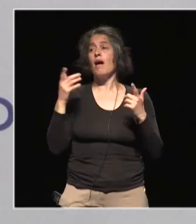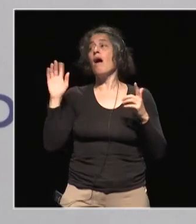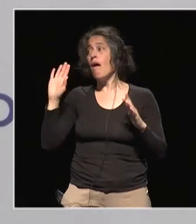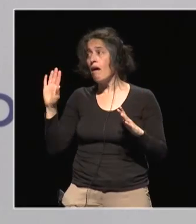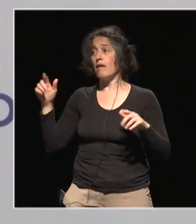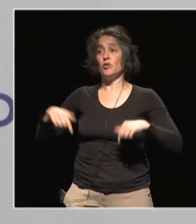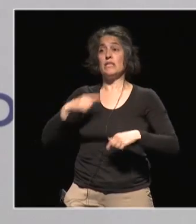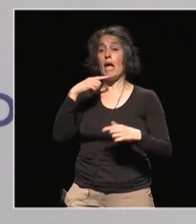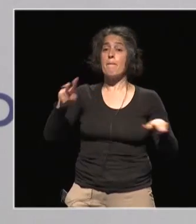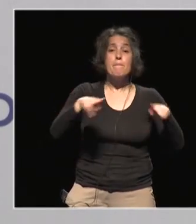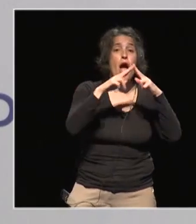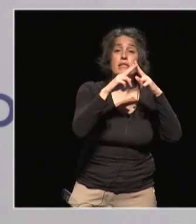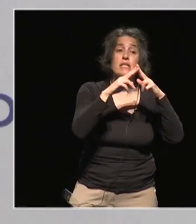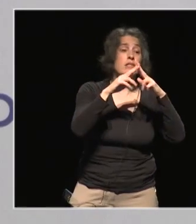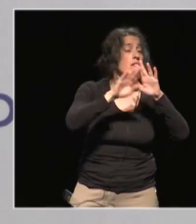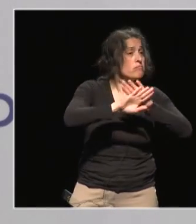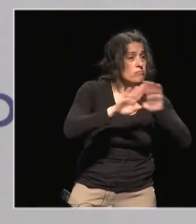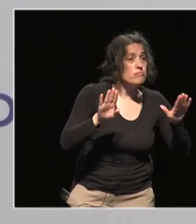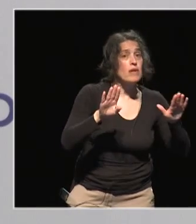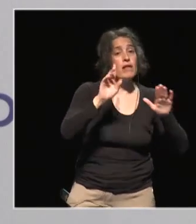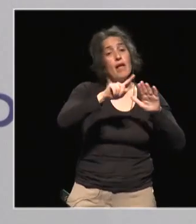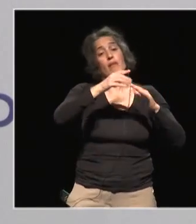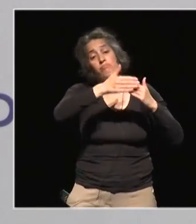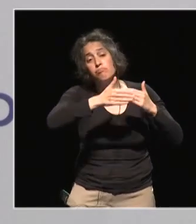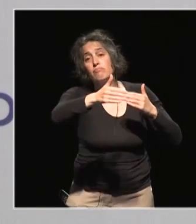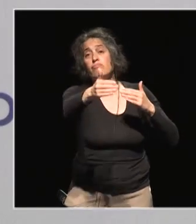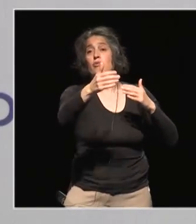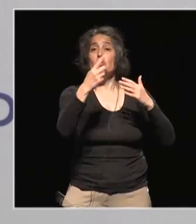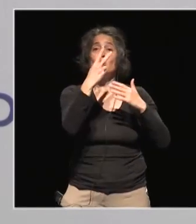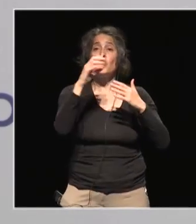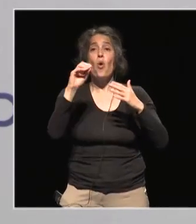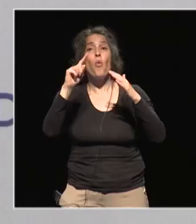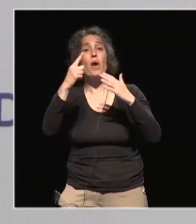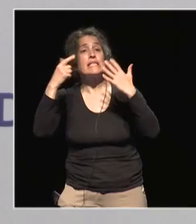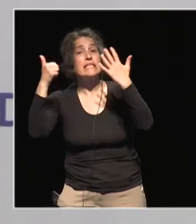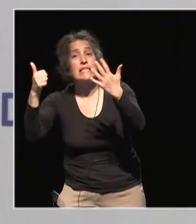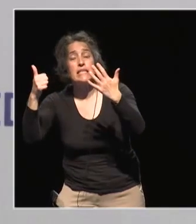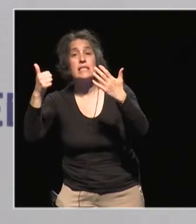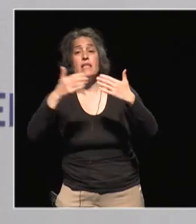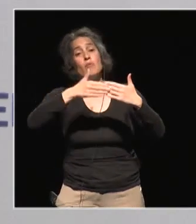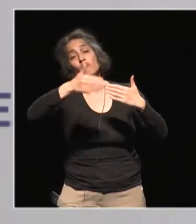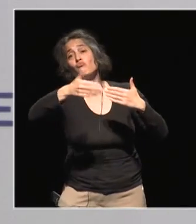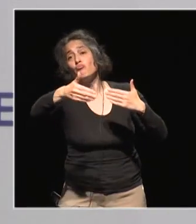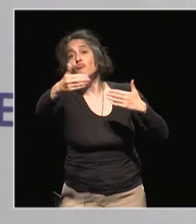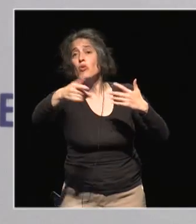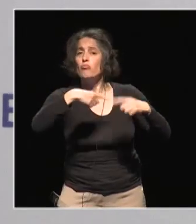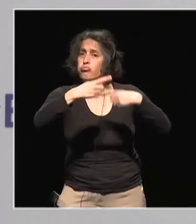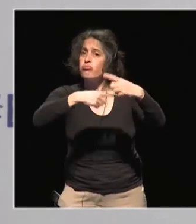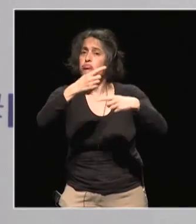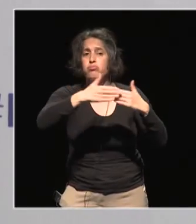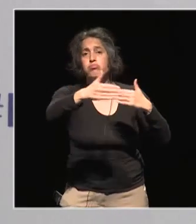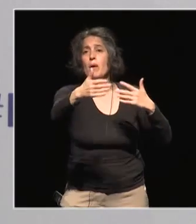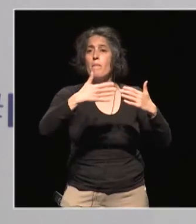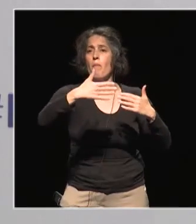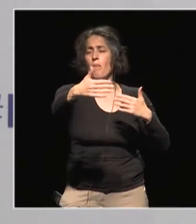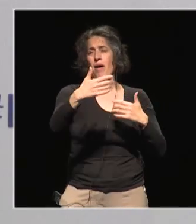more. And some people have said in the press and in academic circles that the five-year review process, for example, is